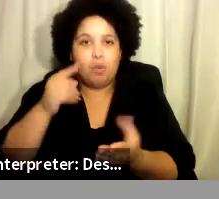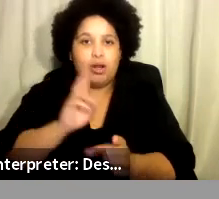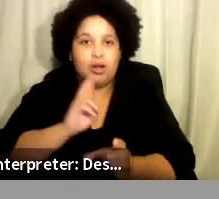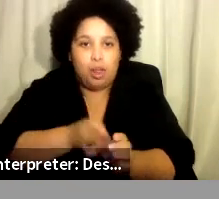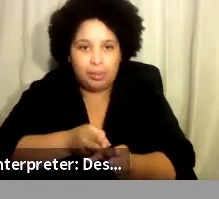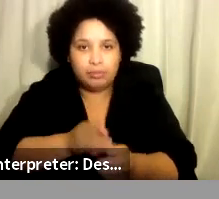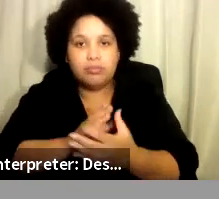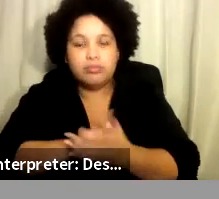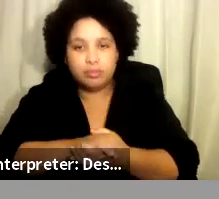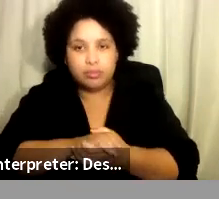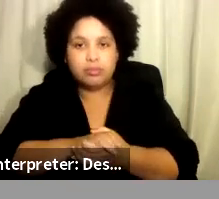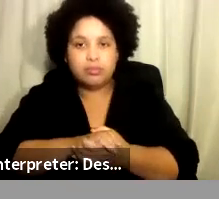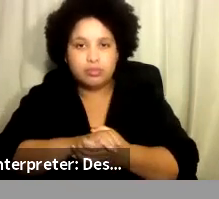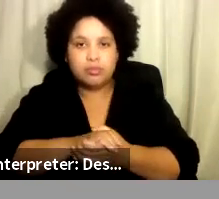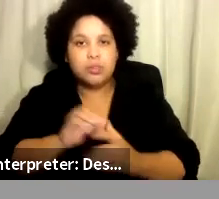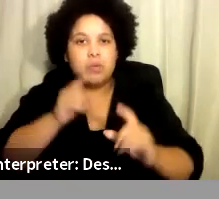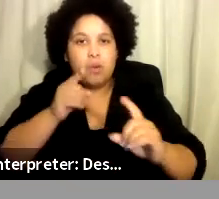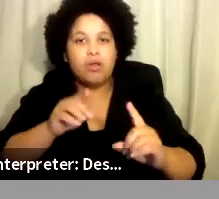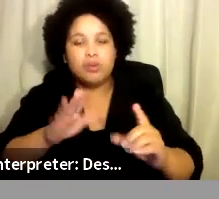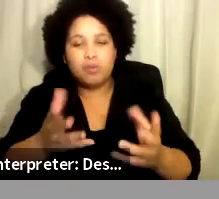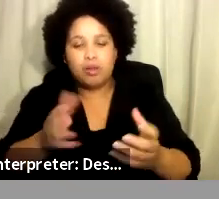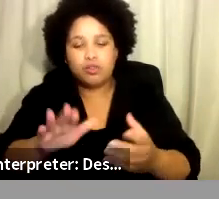that so we can keep your child safe.